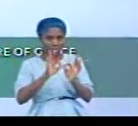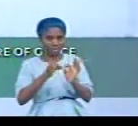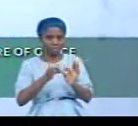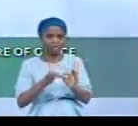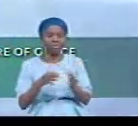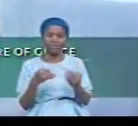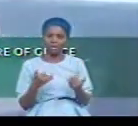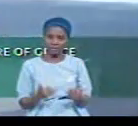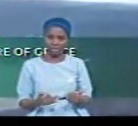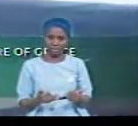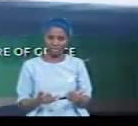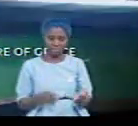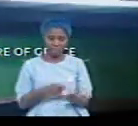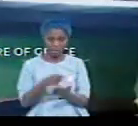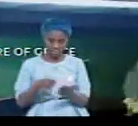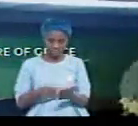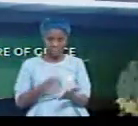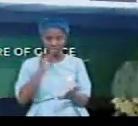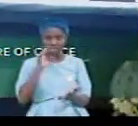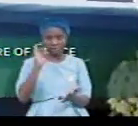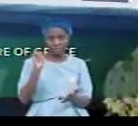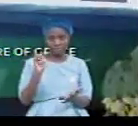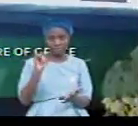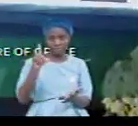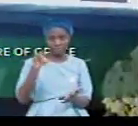Elijah again.